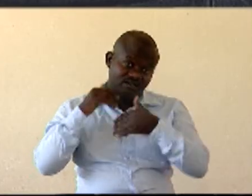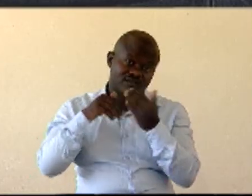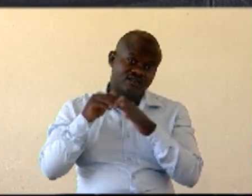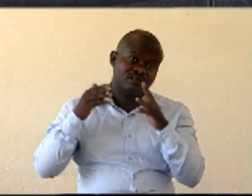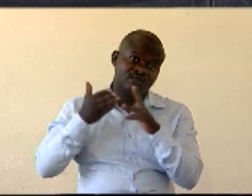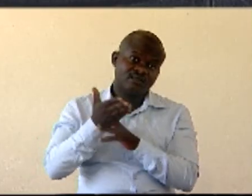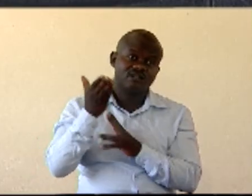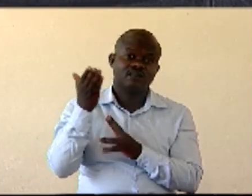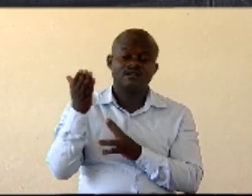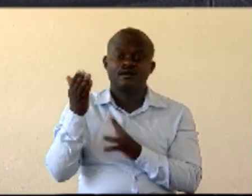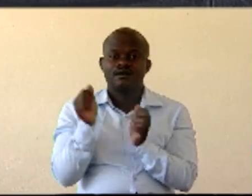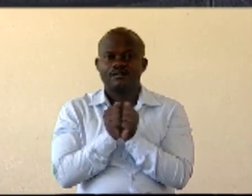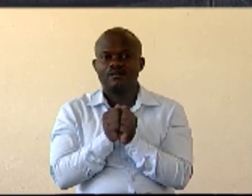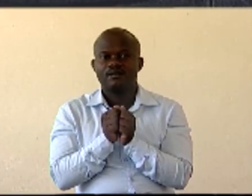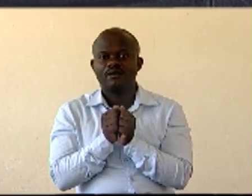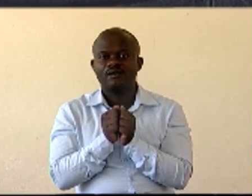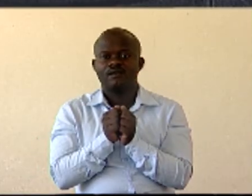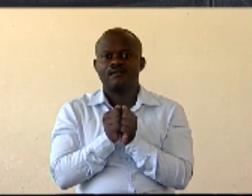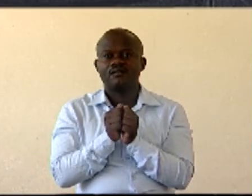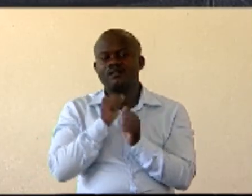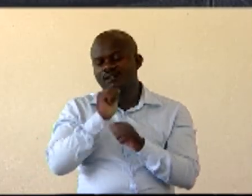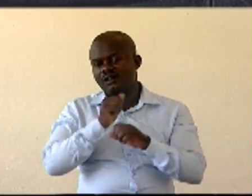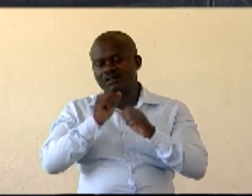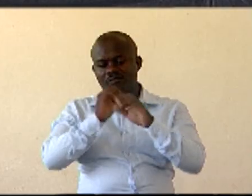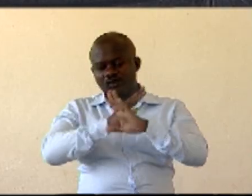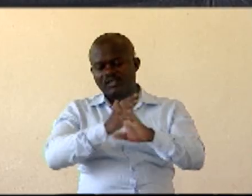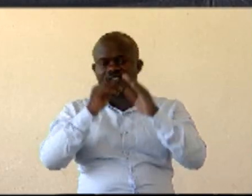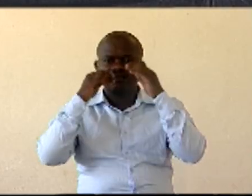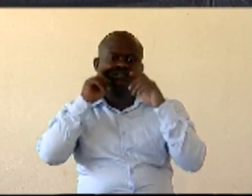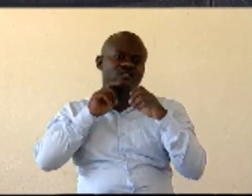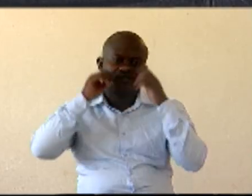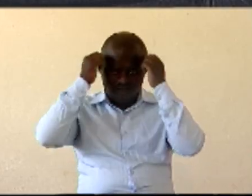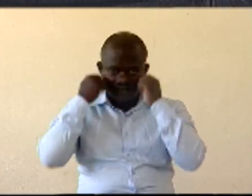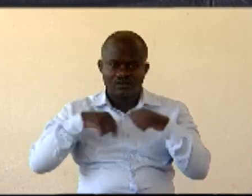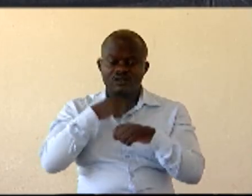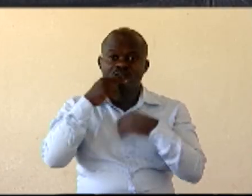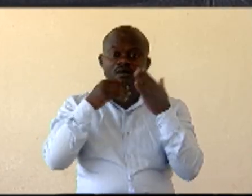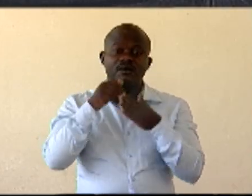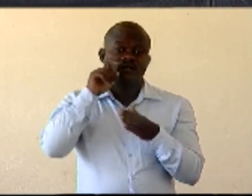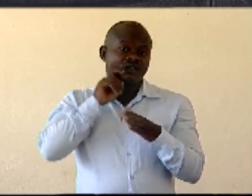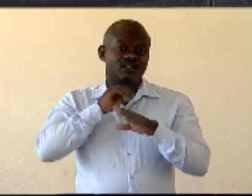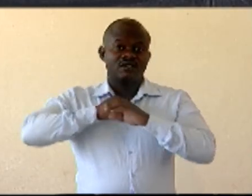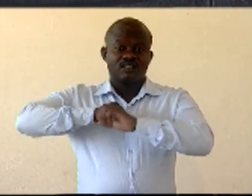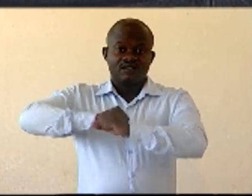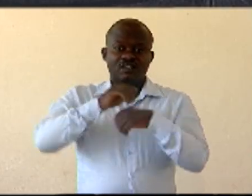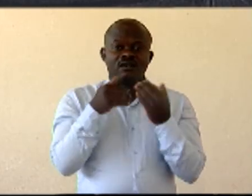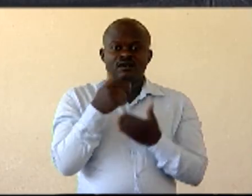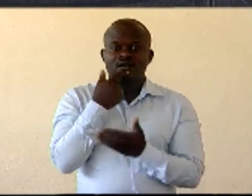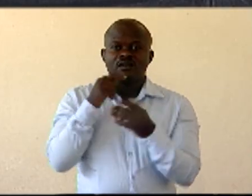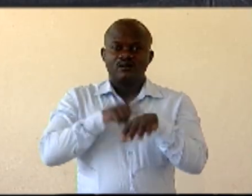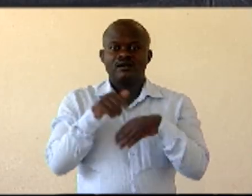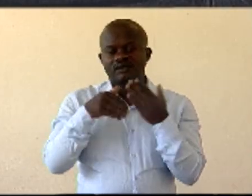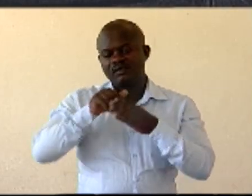through doing unprotected sex. So when we talk about safe sex, that is doing sex when